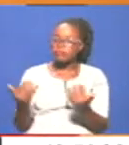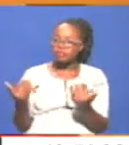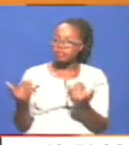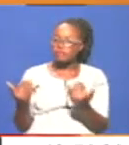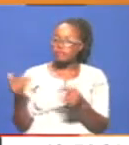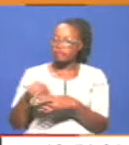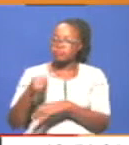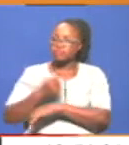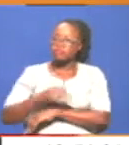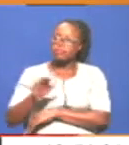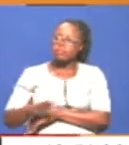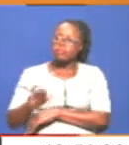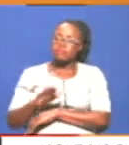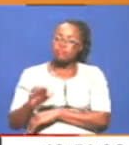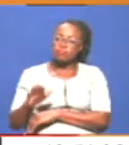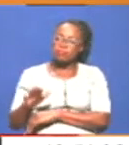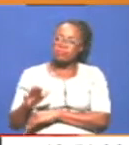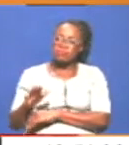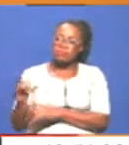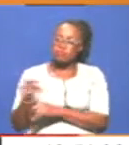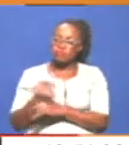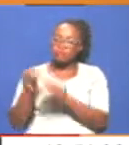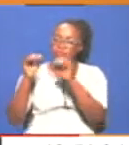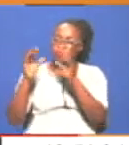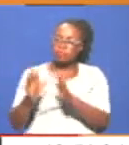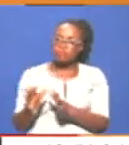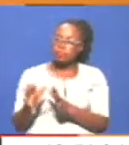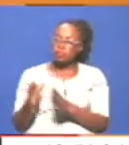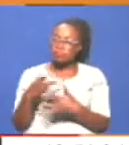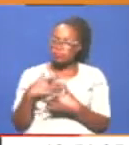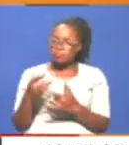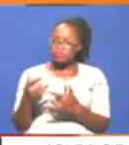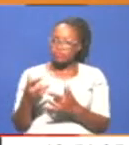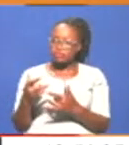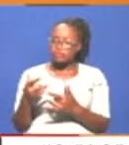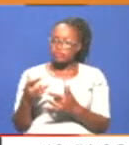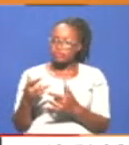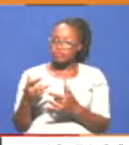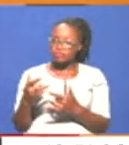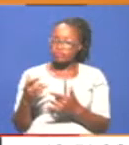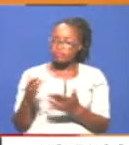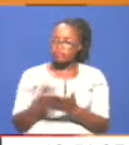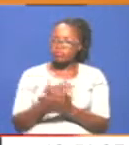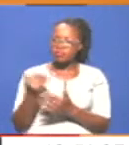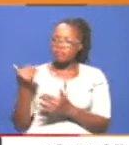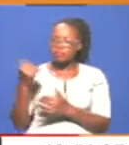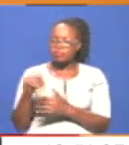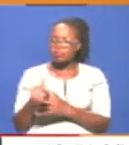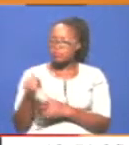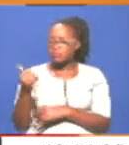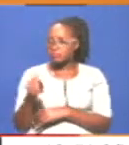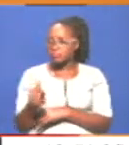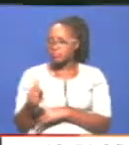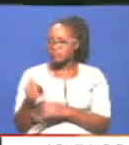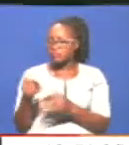school area, you train the teachers, you get teachers who are interested. Some might never have played chess, but now you get them to teach.